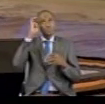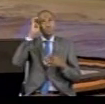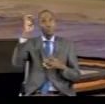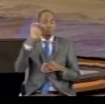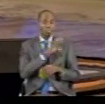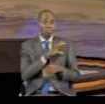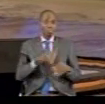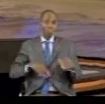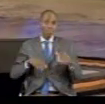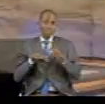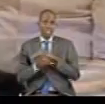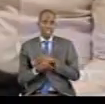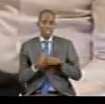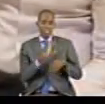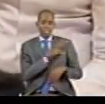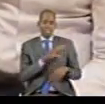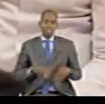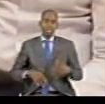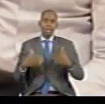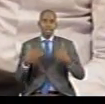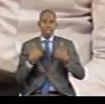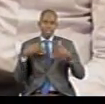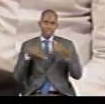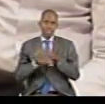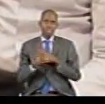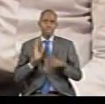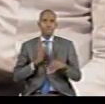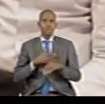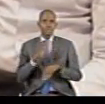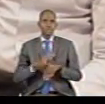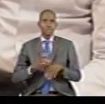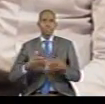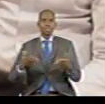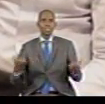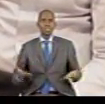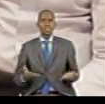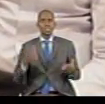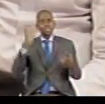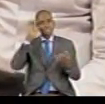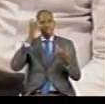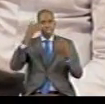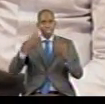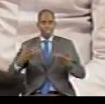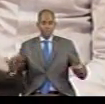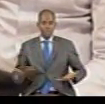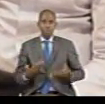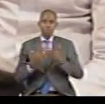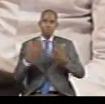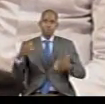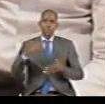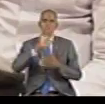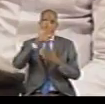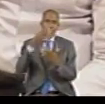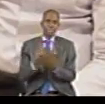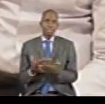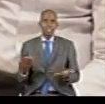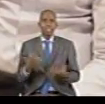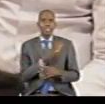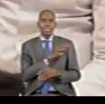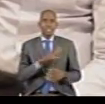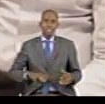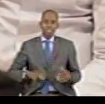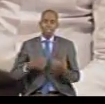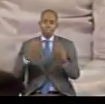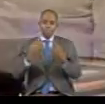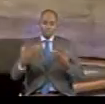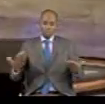he has entered our church auditorium. He came here, he got here before you came. He got here before